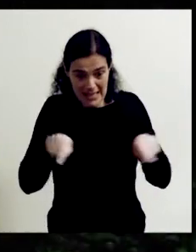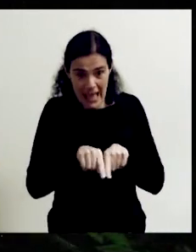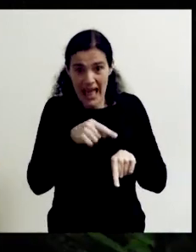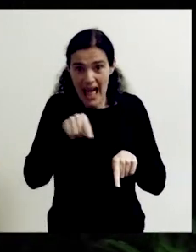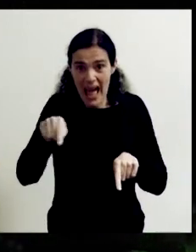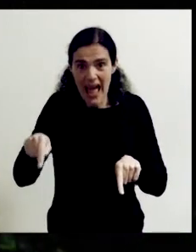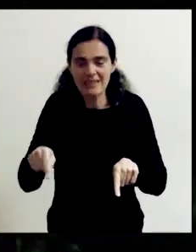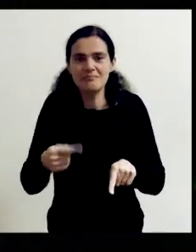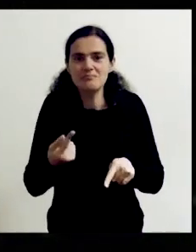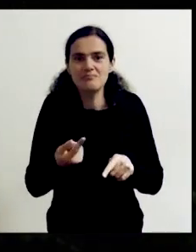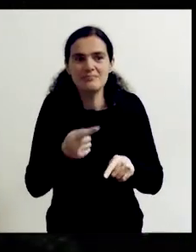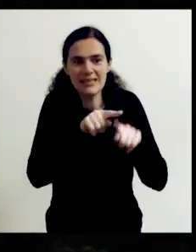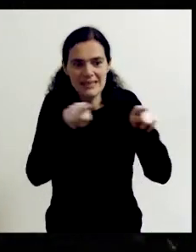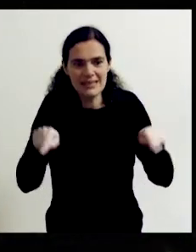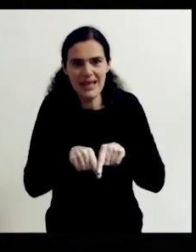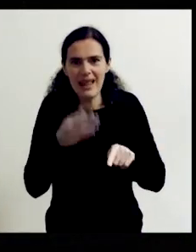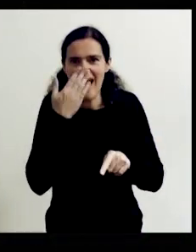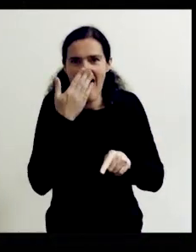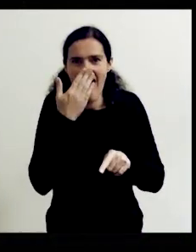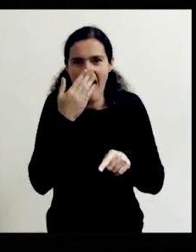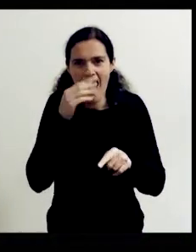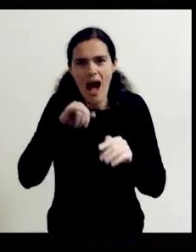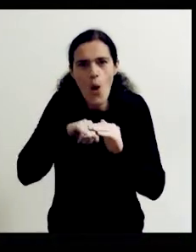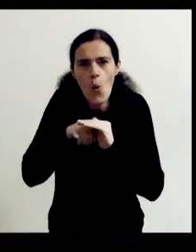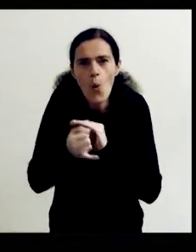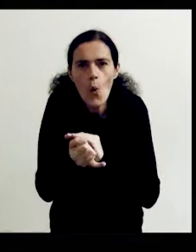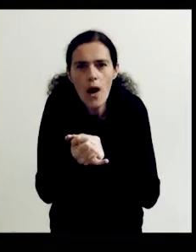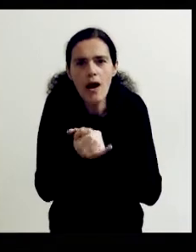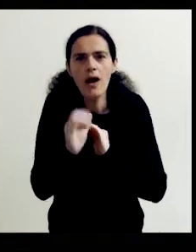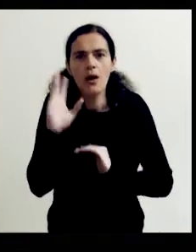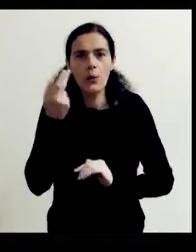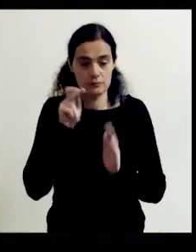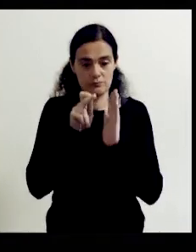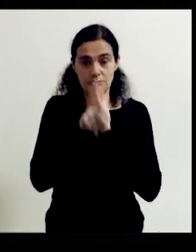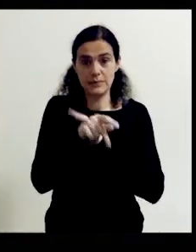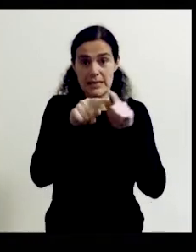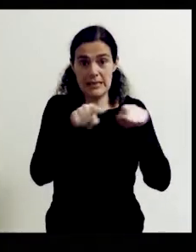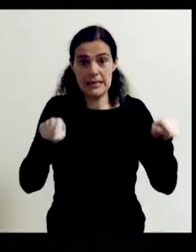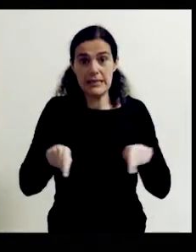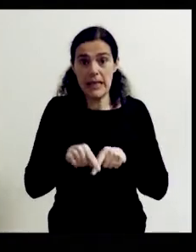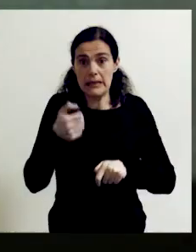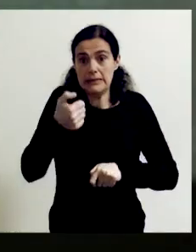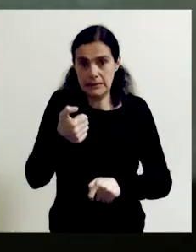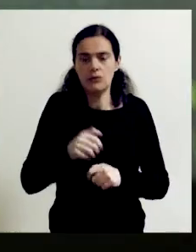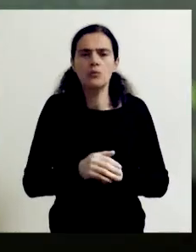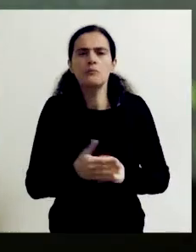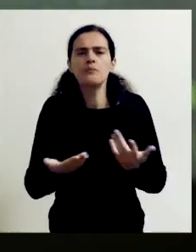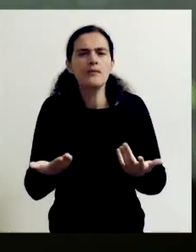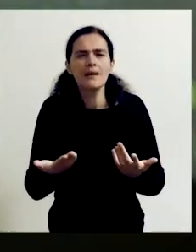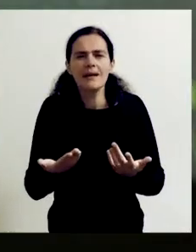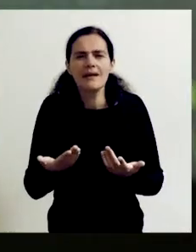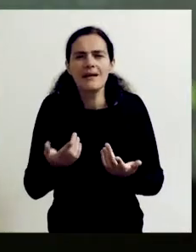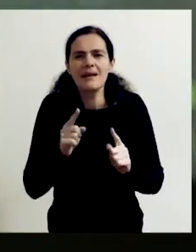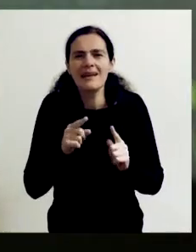room, turning the room into a cave. So when you enter Room 5, you're